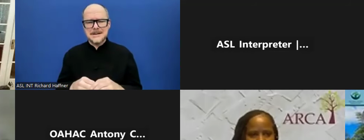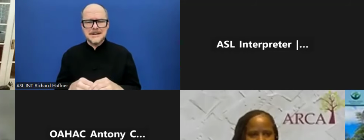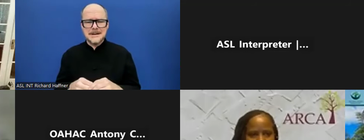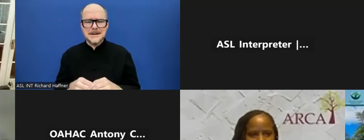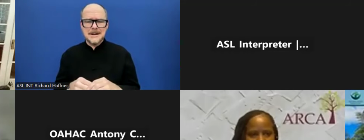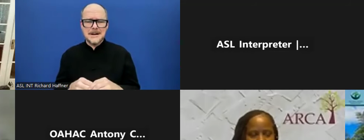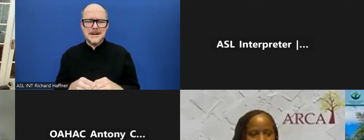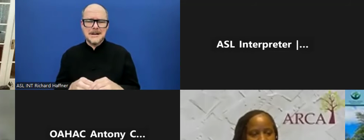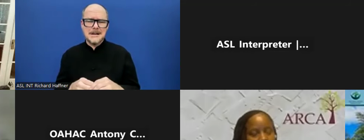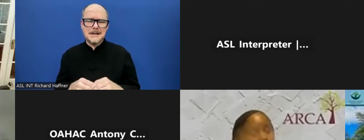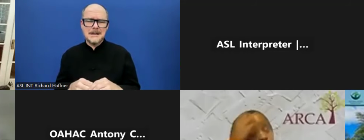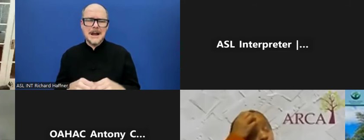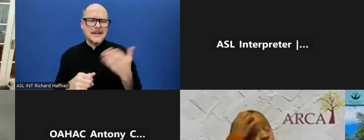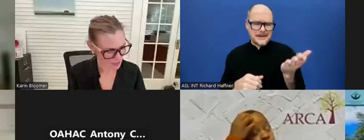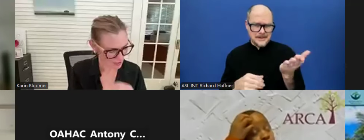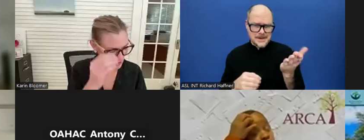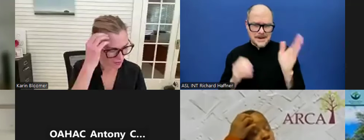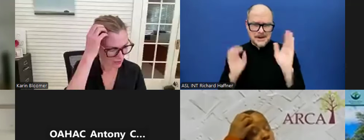There you are.